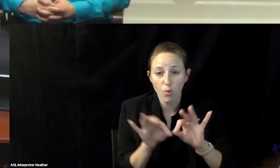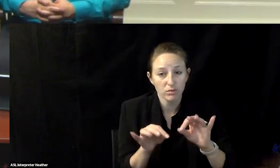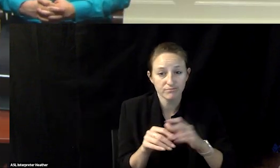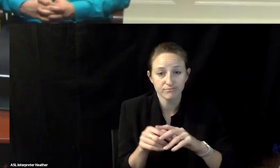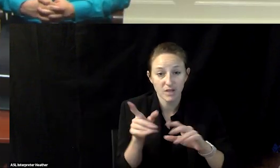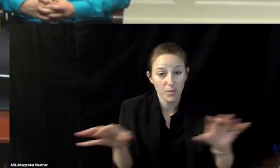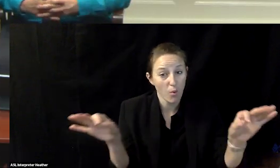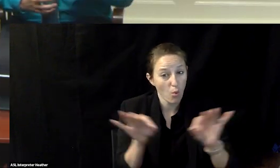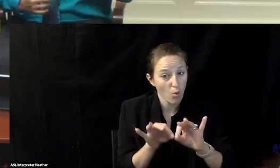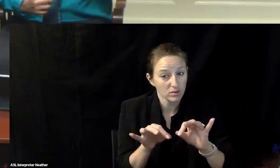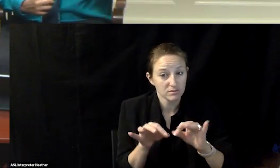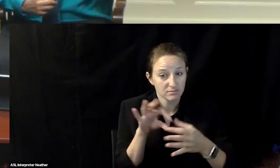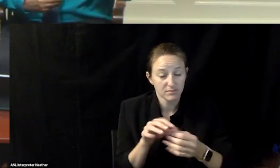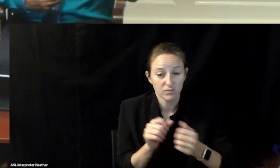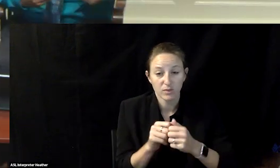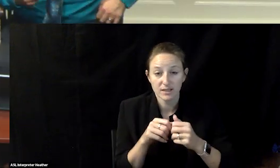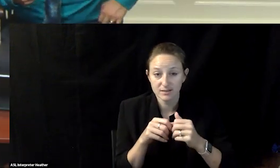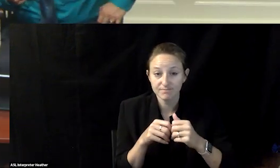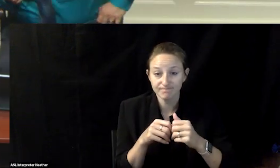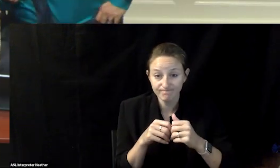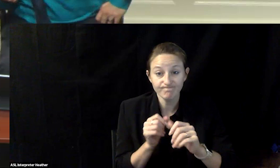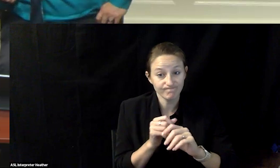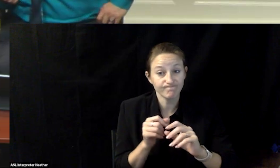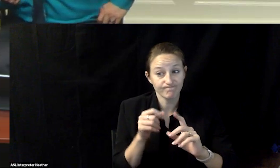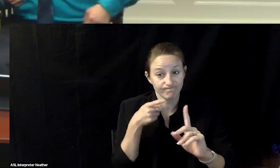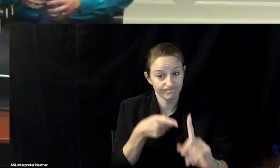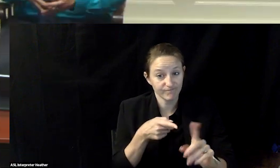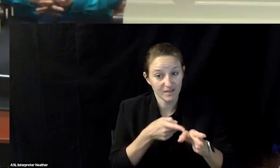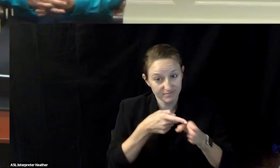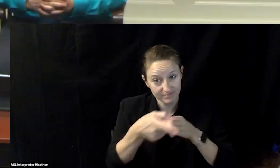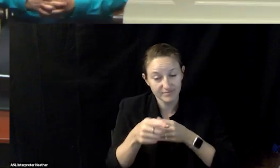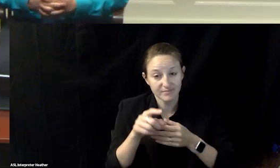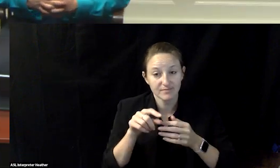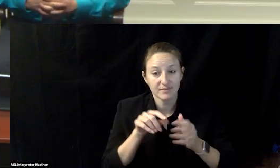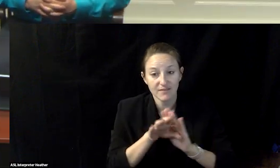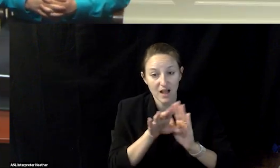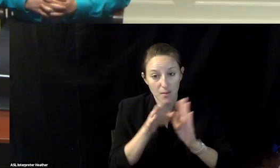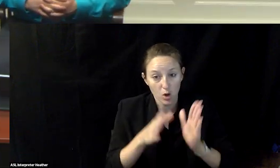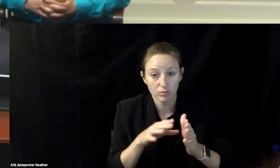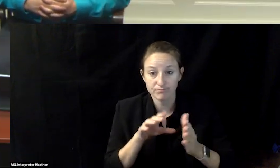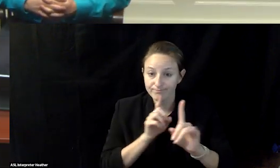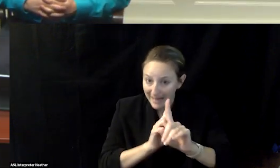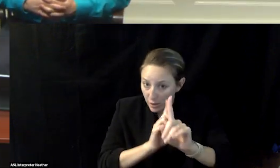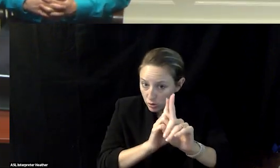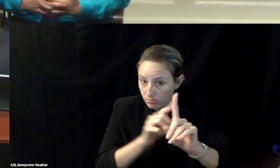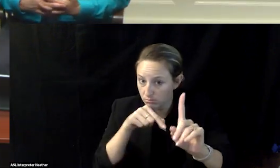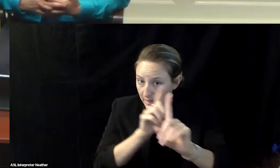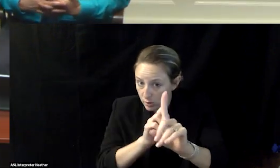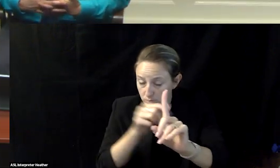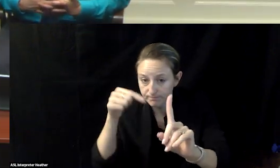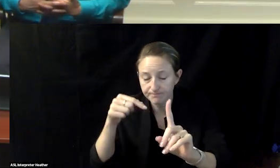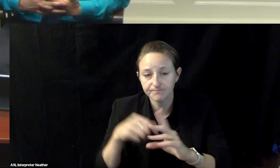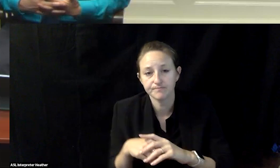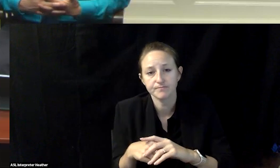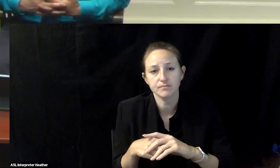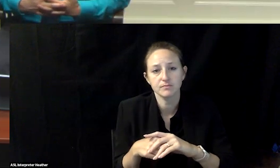that's an important aspect of it. There's a couple of things I'll say on this. There, like, from you're saying about it, like,